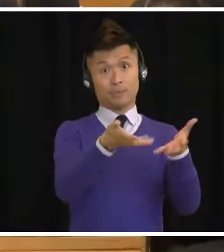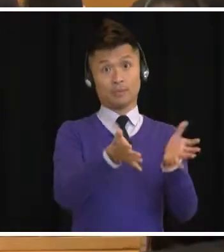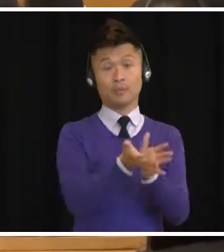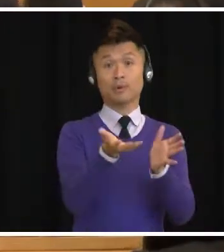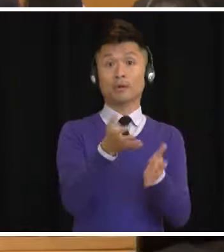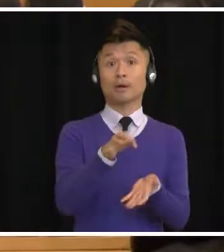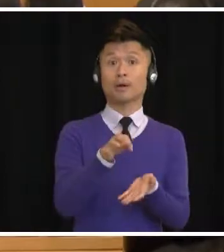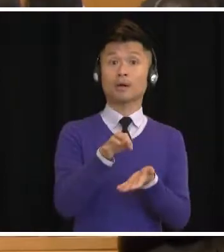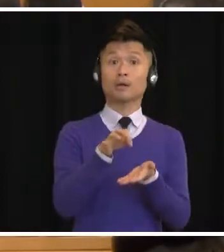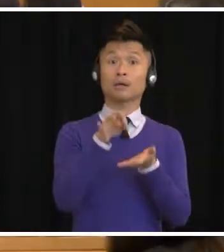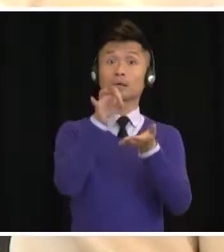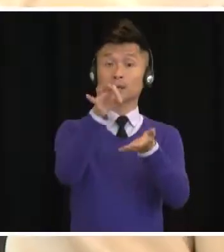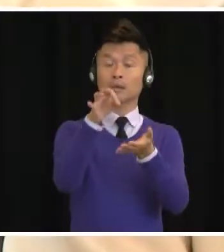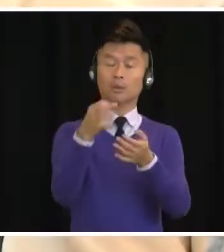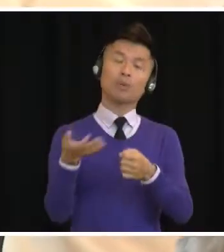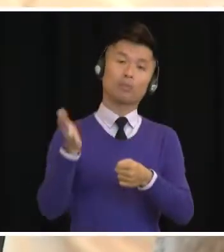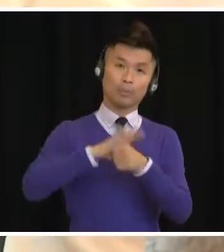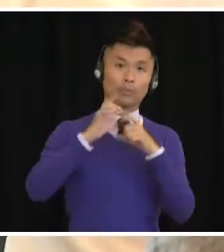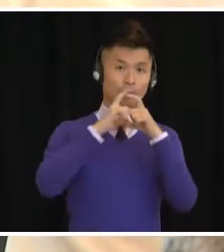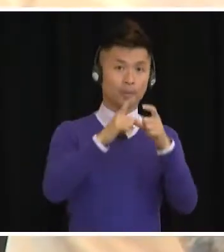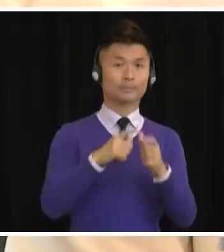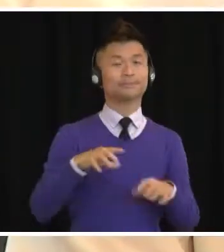Ms. Carp.